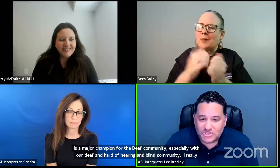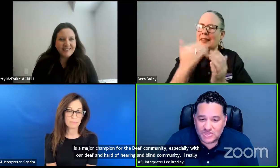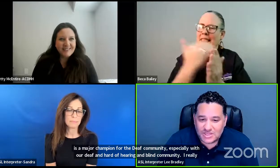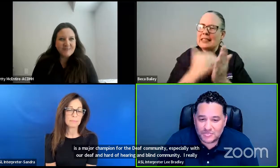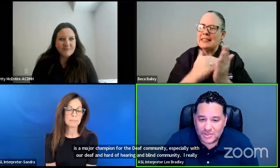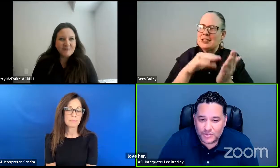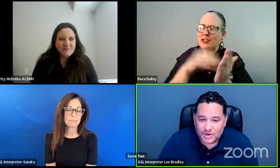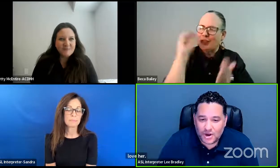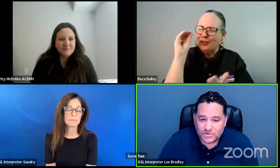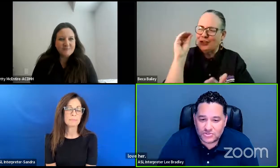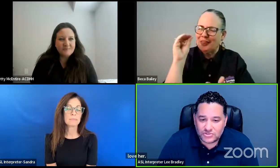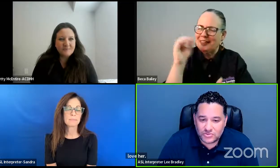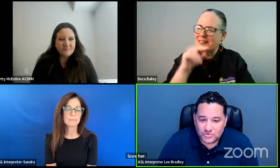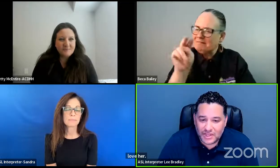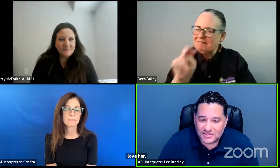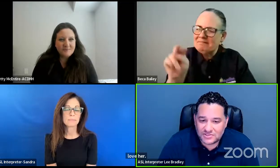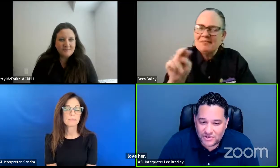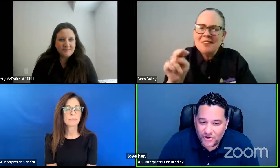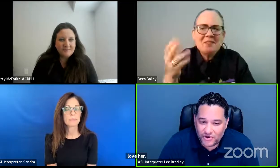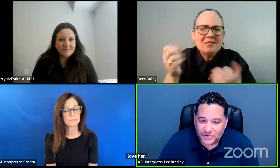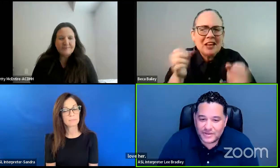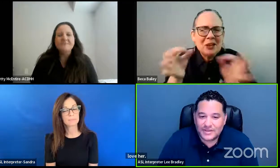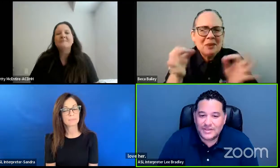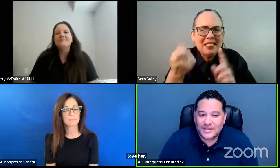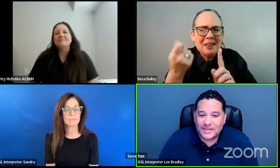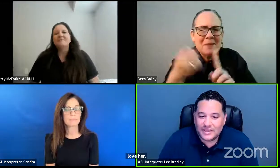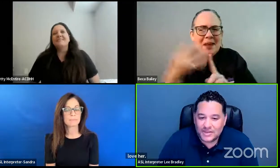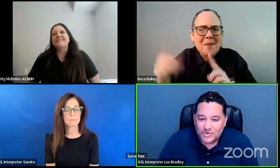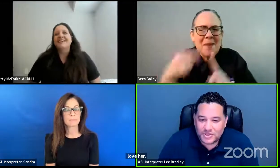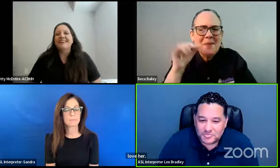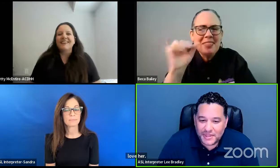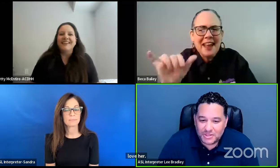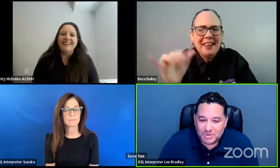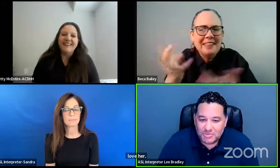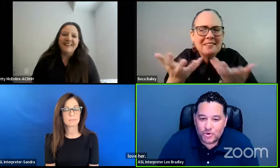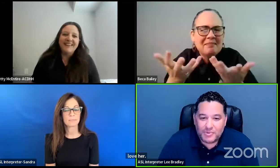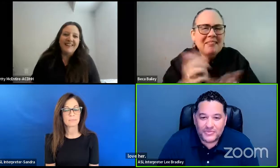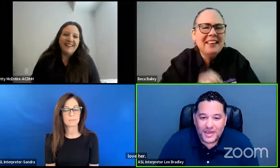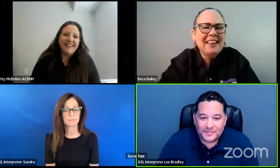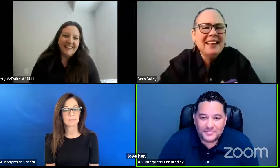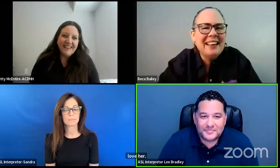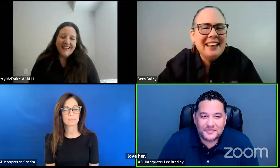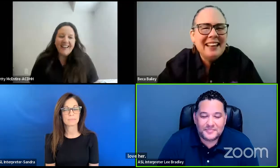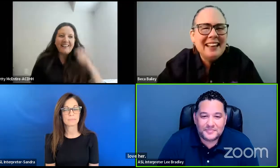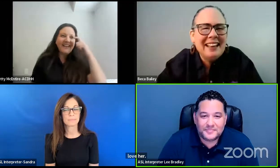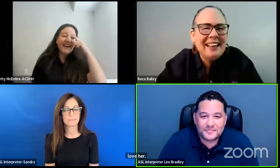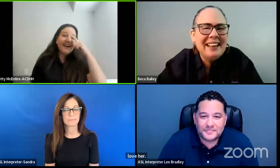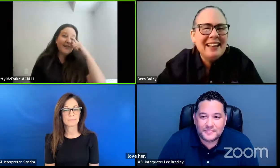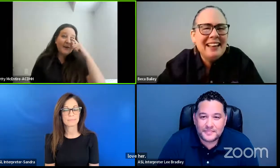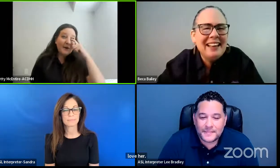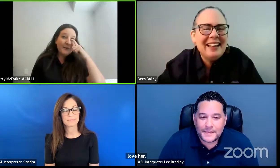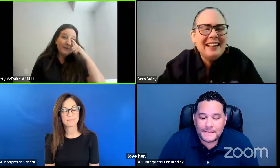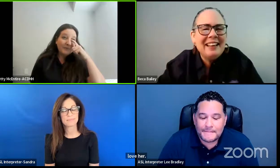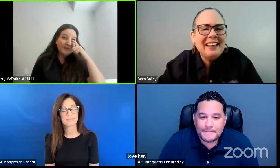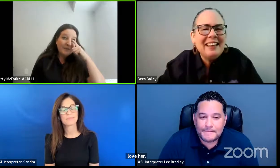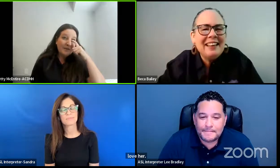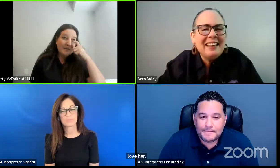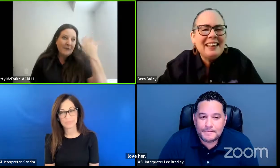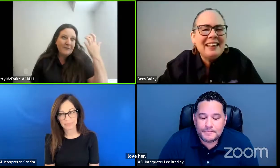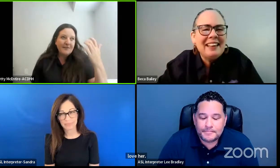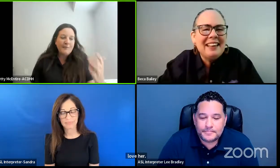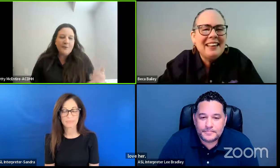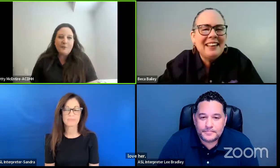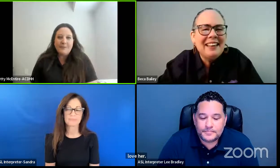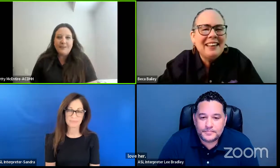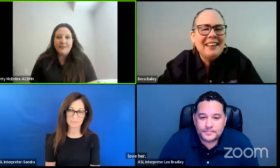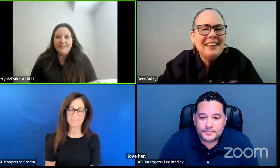update, you mentioned something in regards to lessons learned. Can you explain a little bit more about that? Yeah,